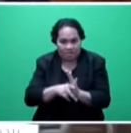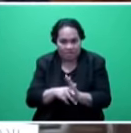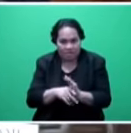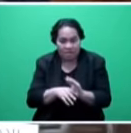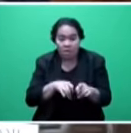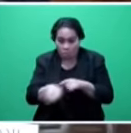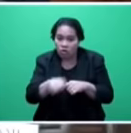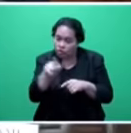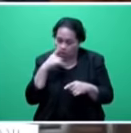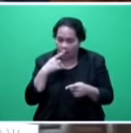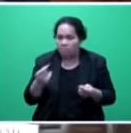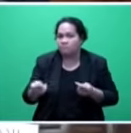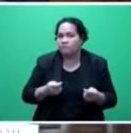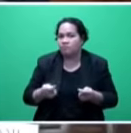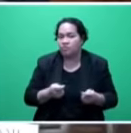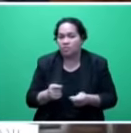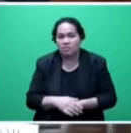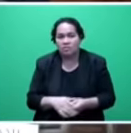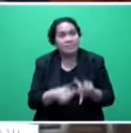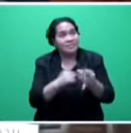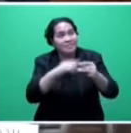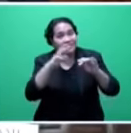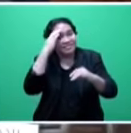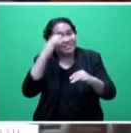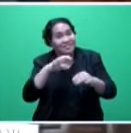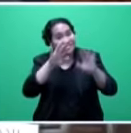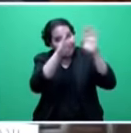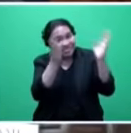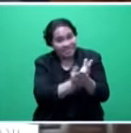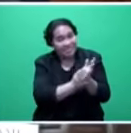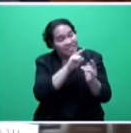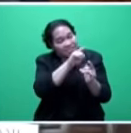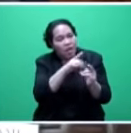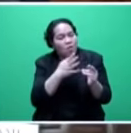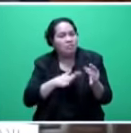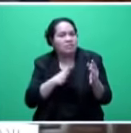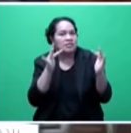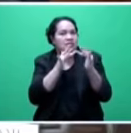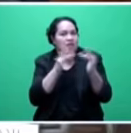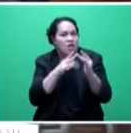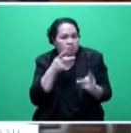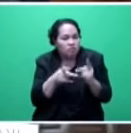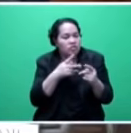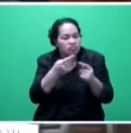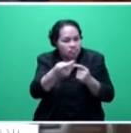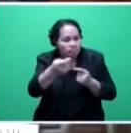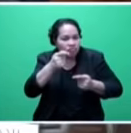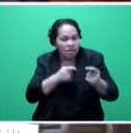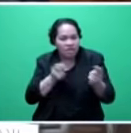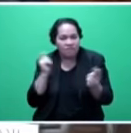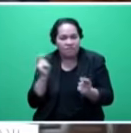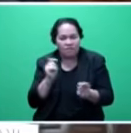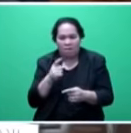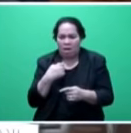our control. While other countries are moving towards a single window processes to facilitate trade, we have